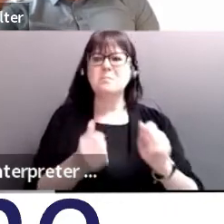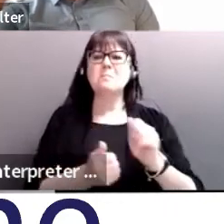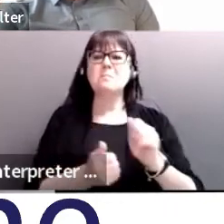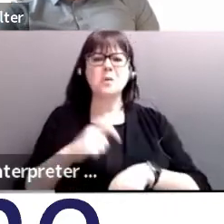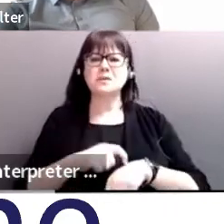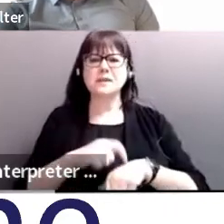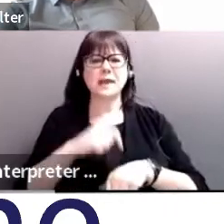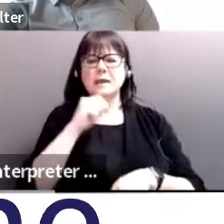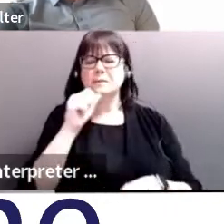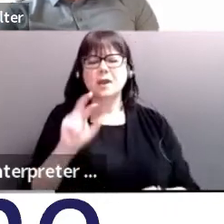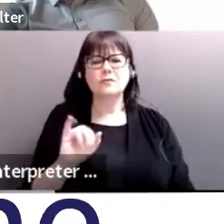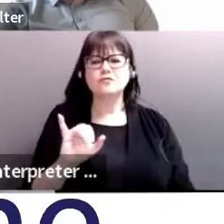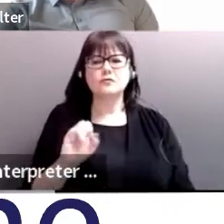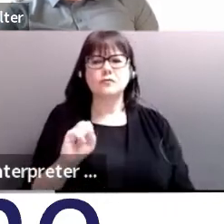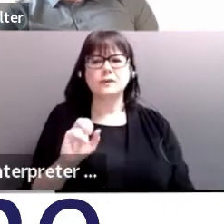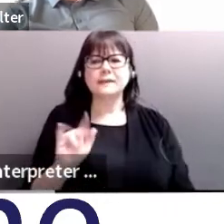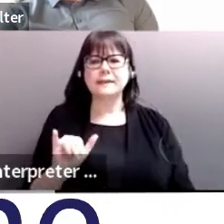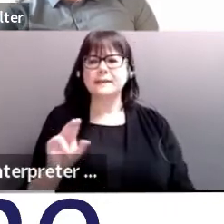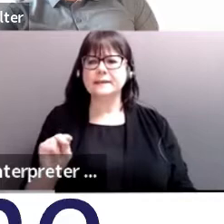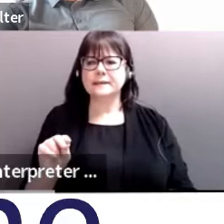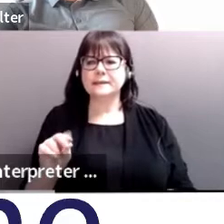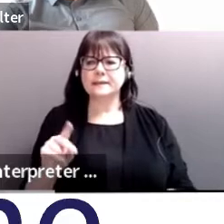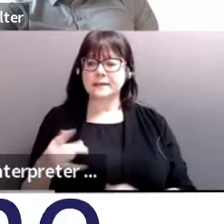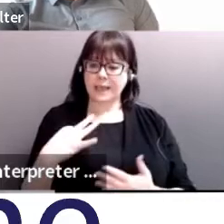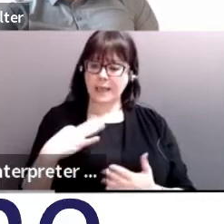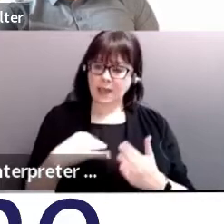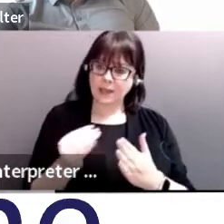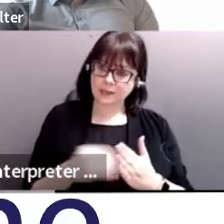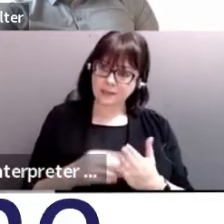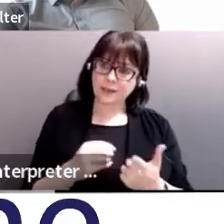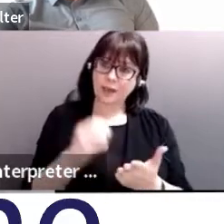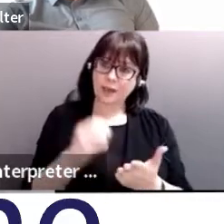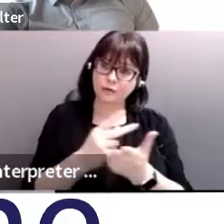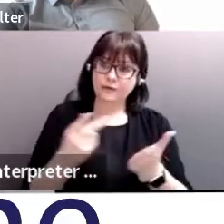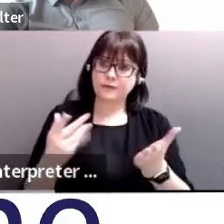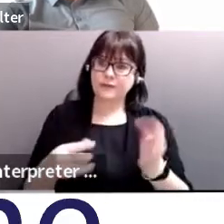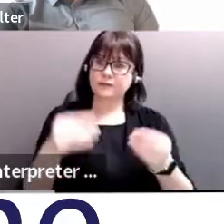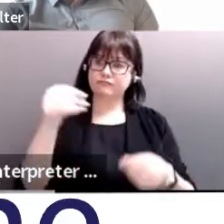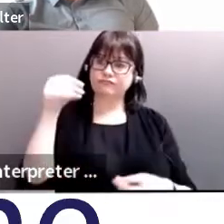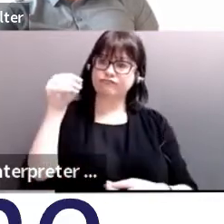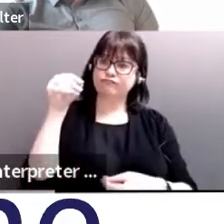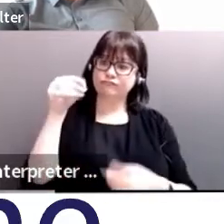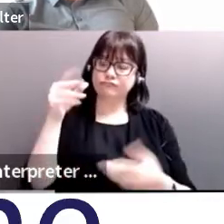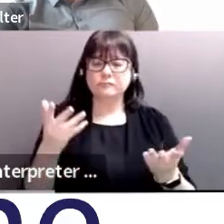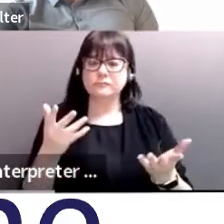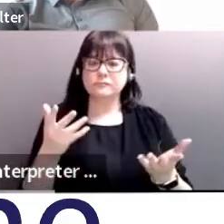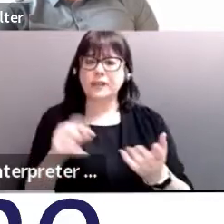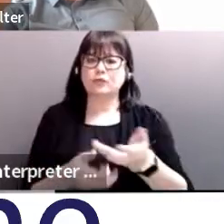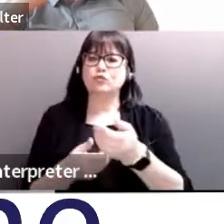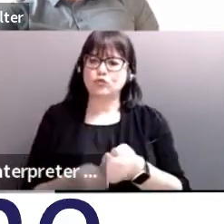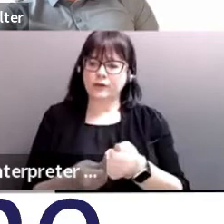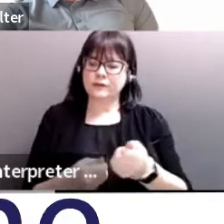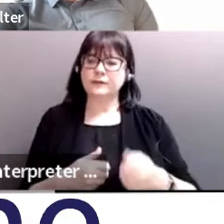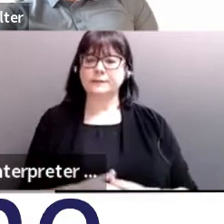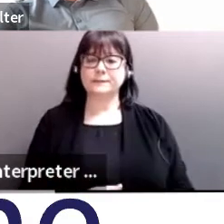this. The application process and the approval process up front is going to be pretty solid.